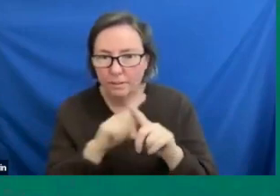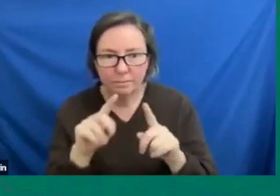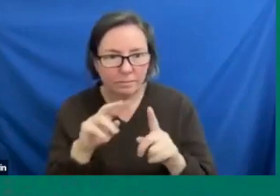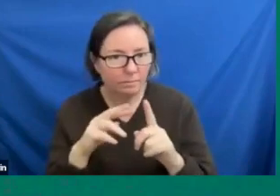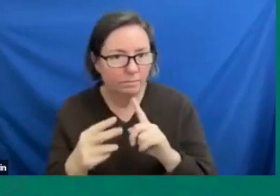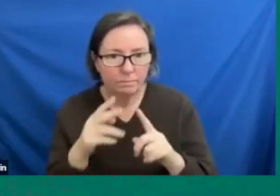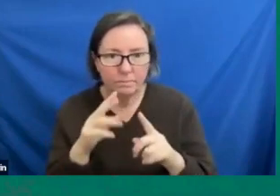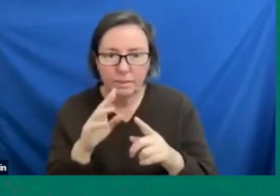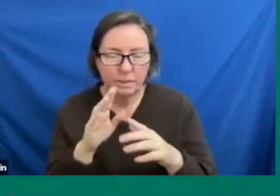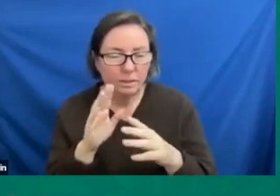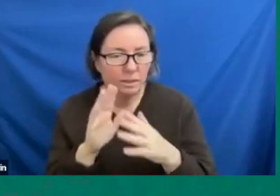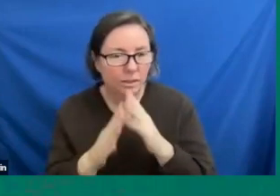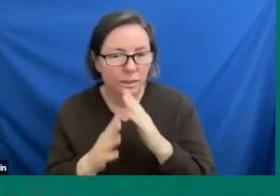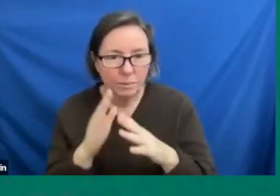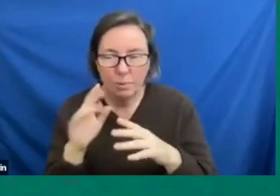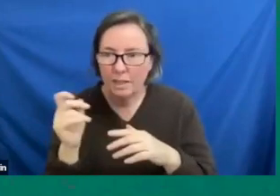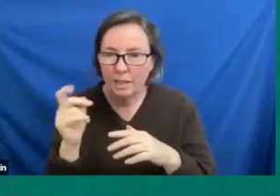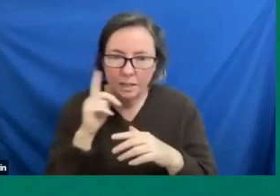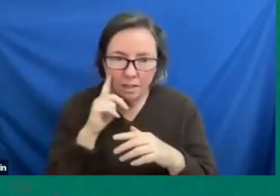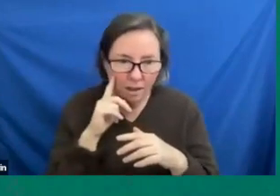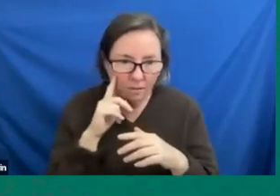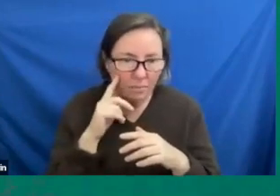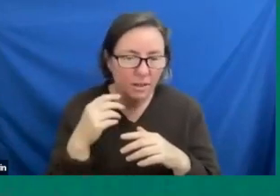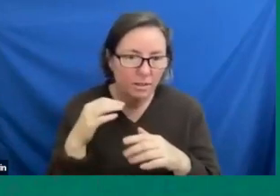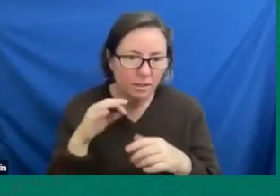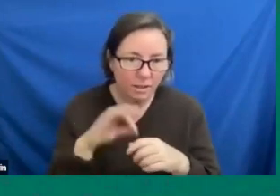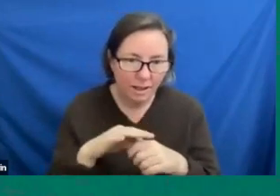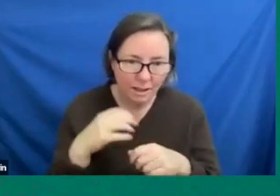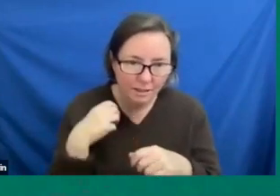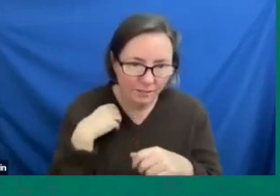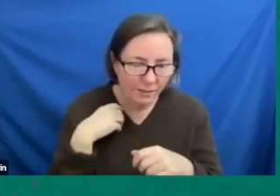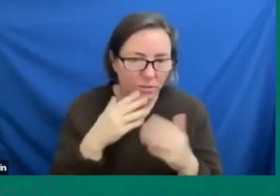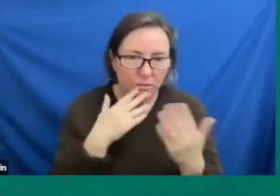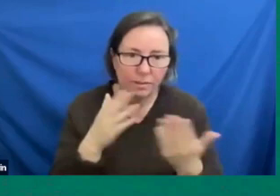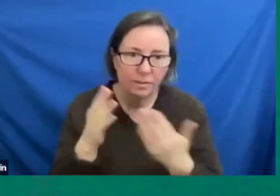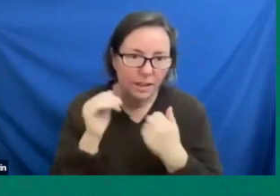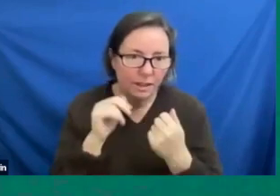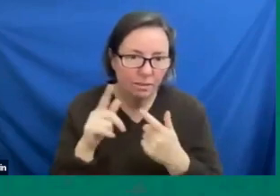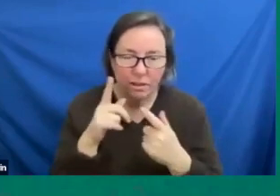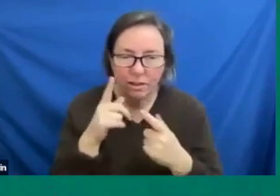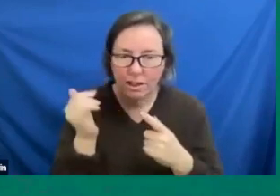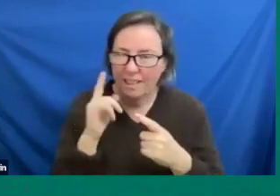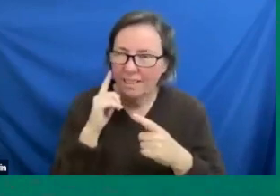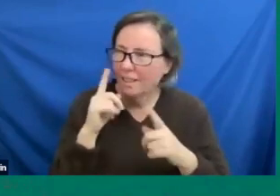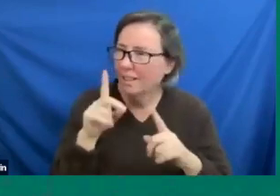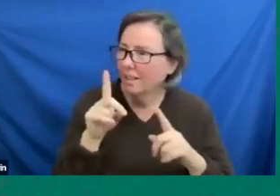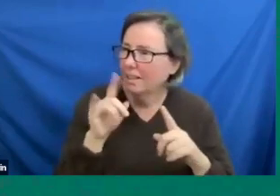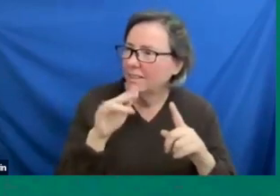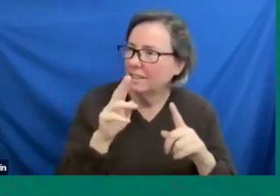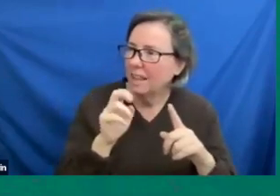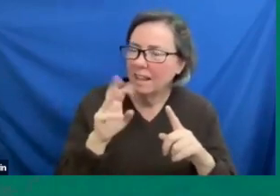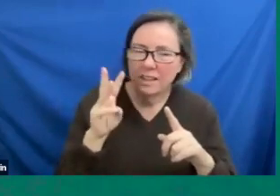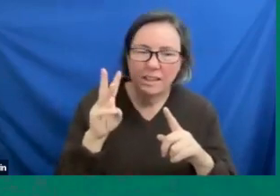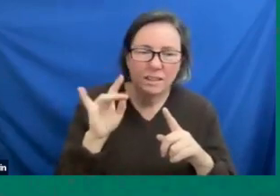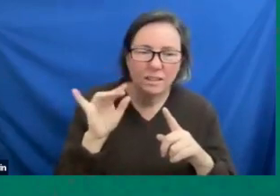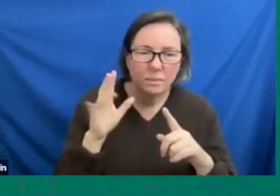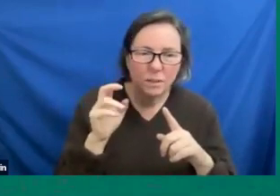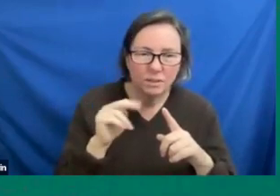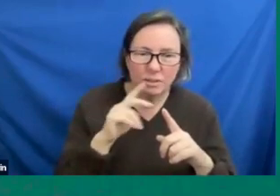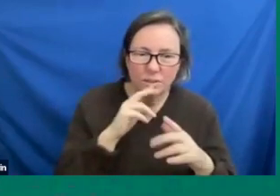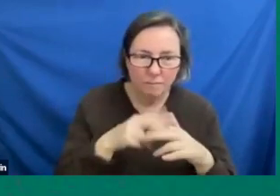community, etc., government, because this is, I think somebody mentioned, maybe it was Diane Wilkerson, this could have easily been a